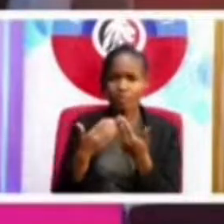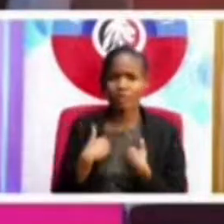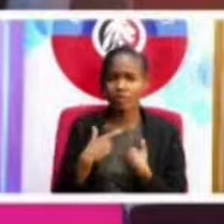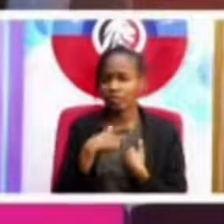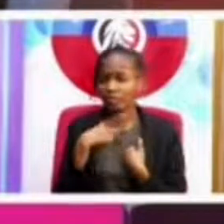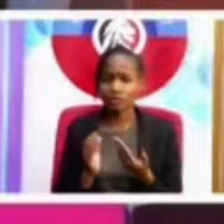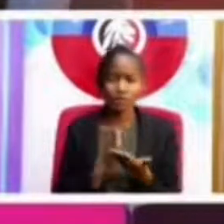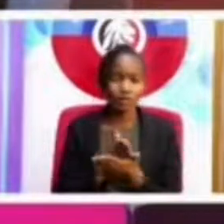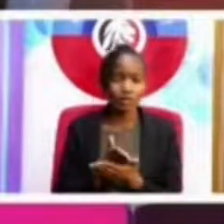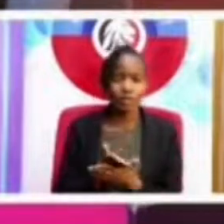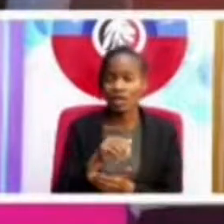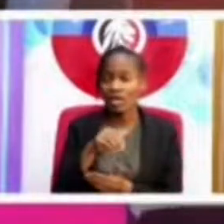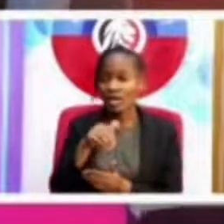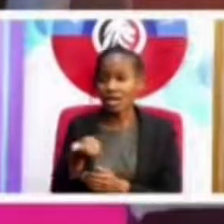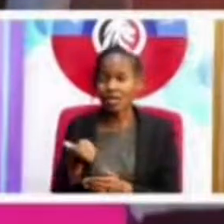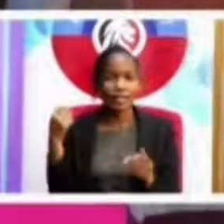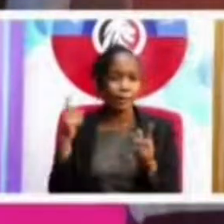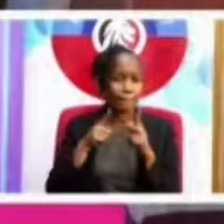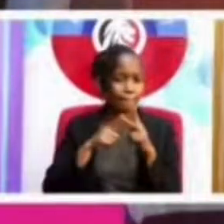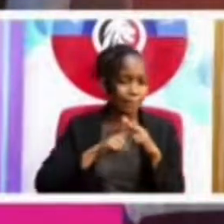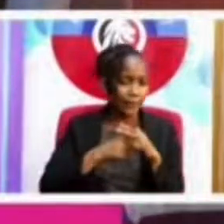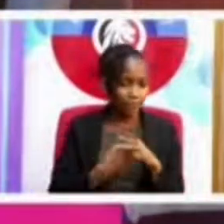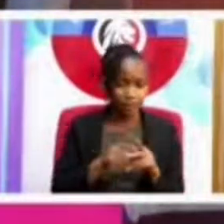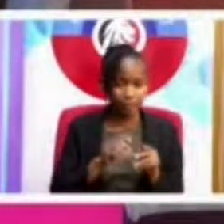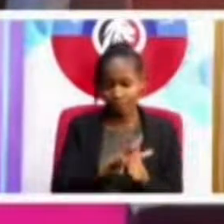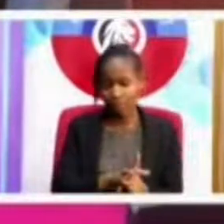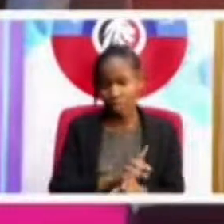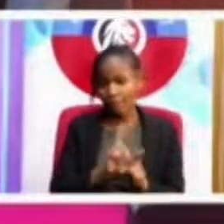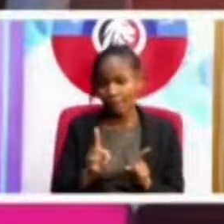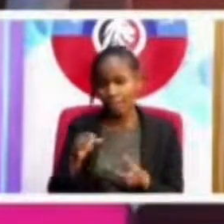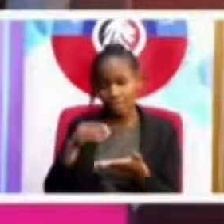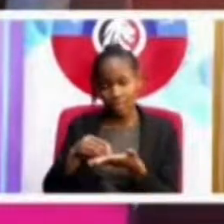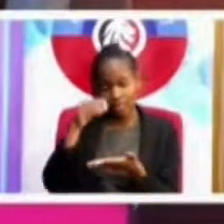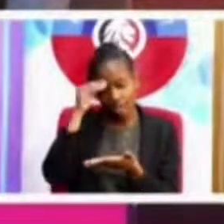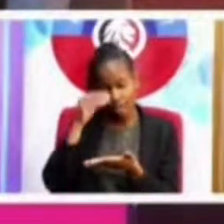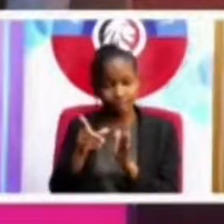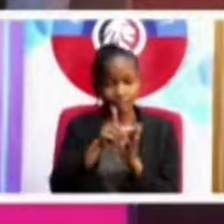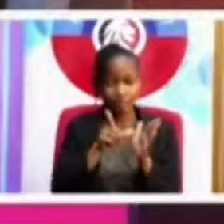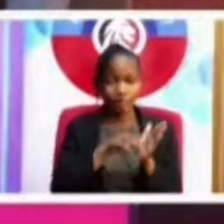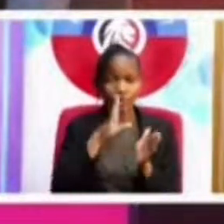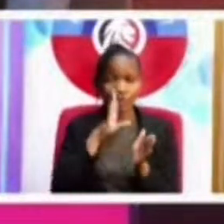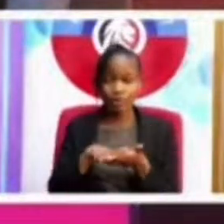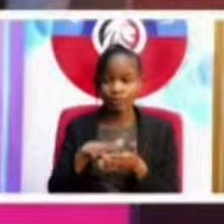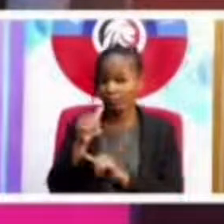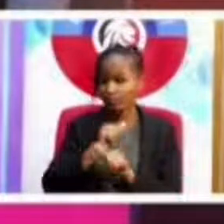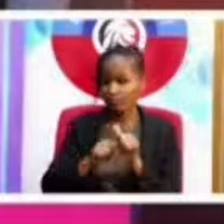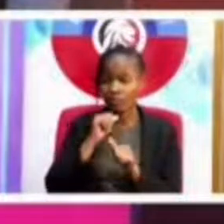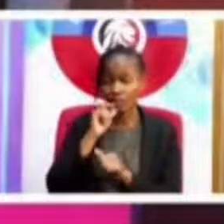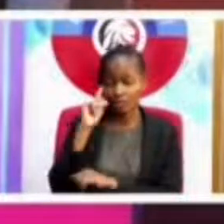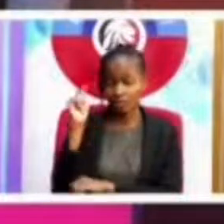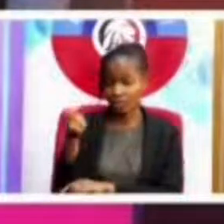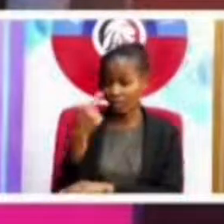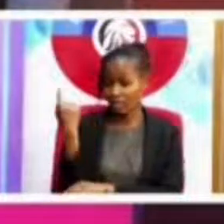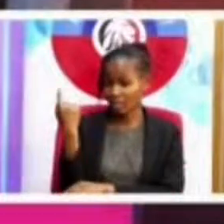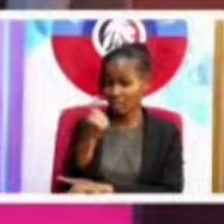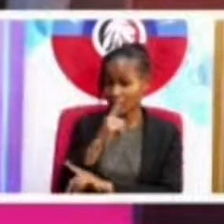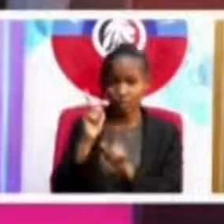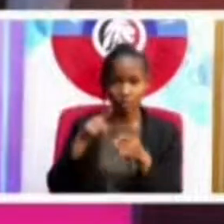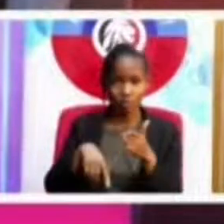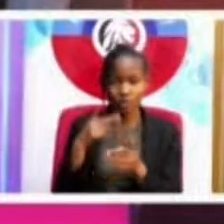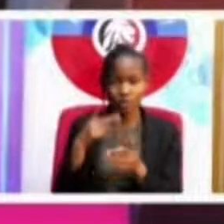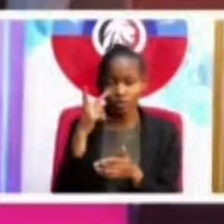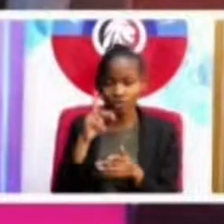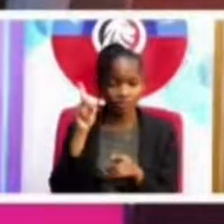pandemic, but I guess just some lessons that we've learned in terms of being more proactive, not just for Kenya, but what you see for the region